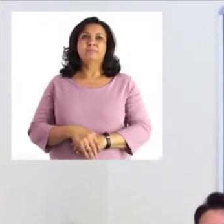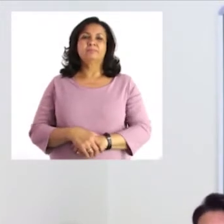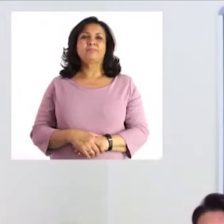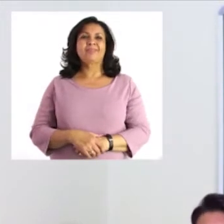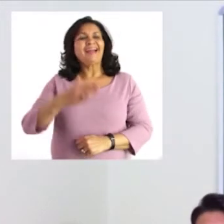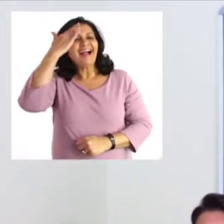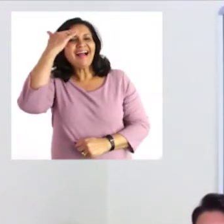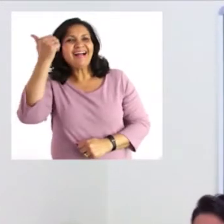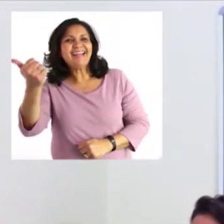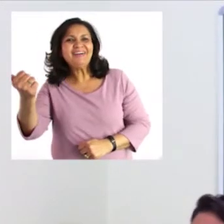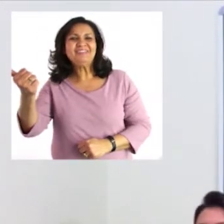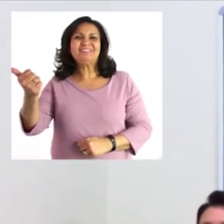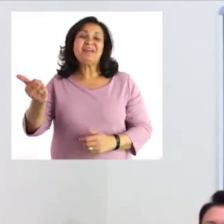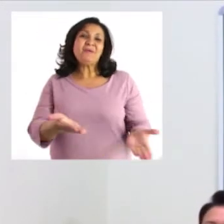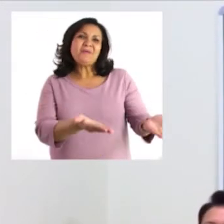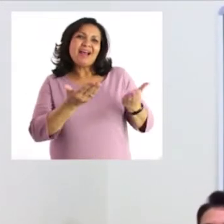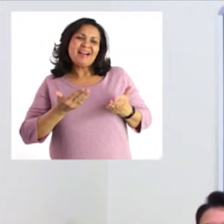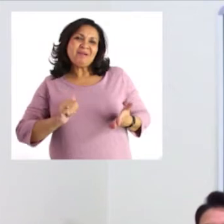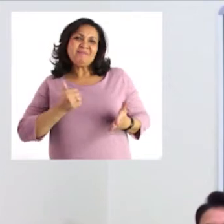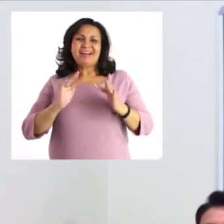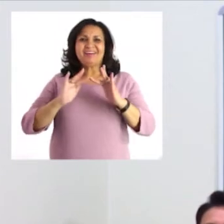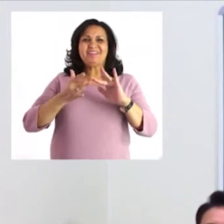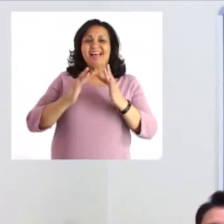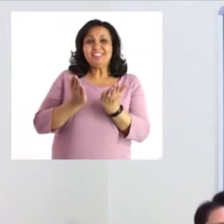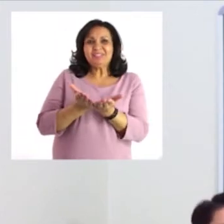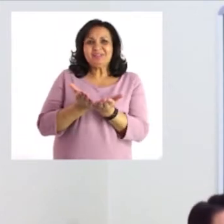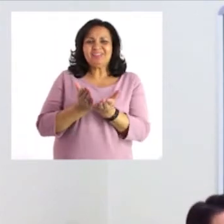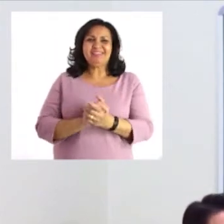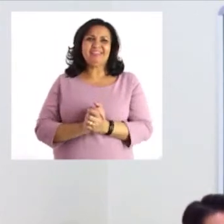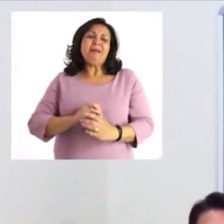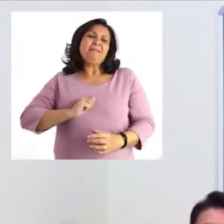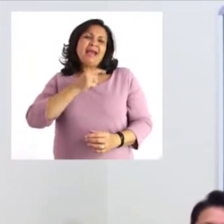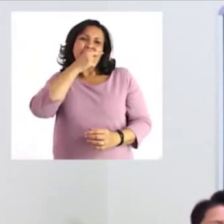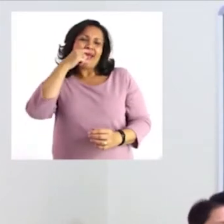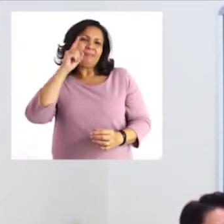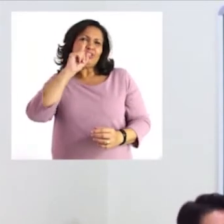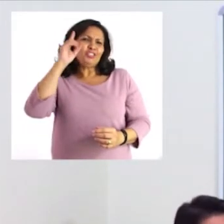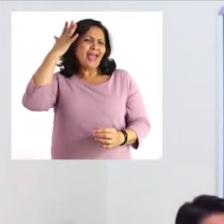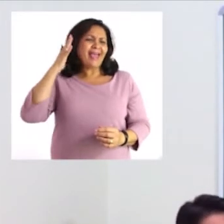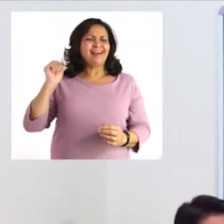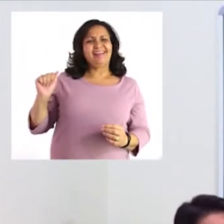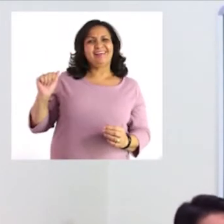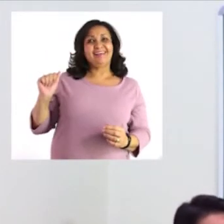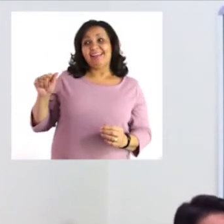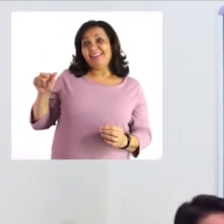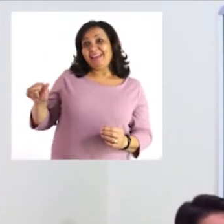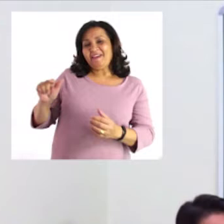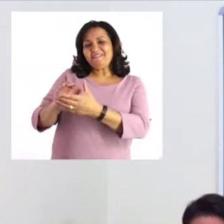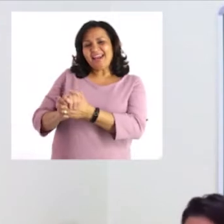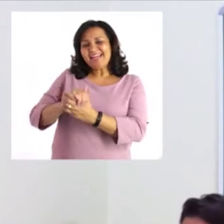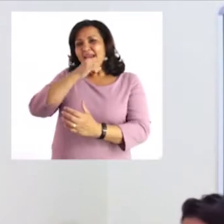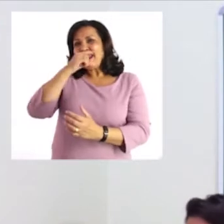Good day, friends, and welcome to MyZone online school. My name is Teacher Hetty, and let's say hello to